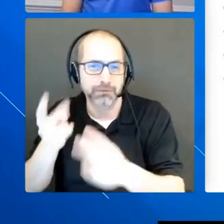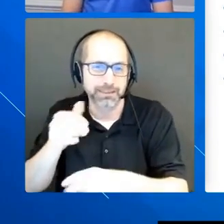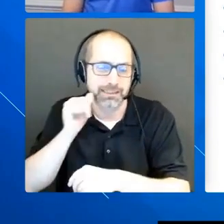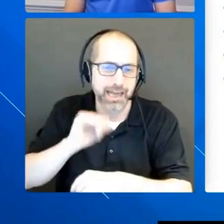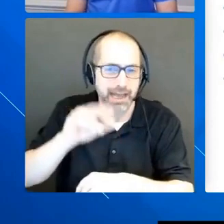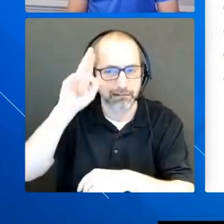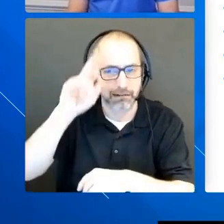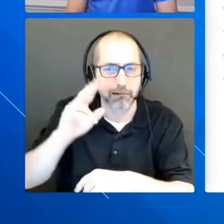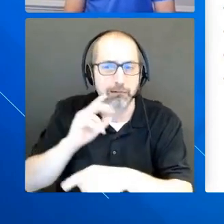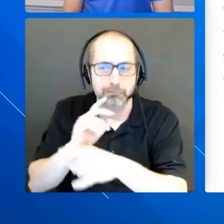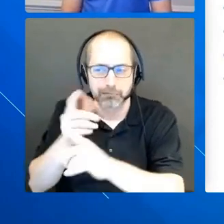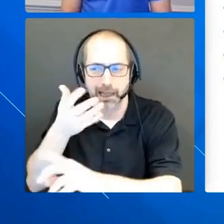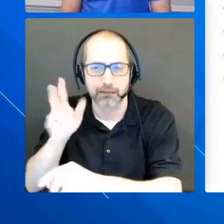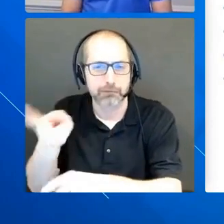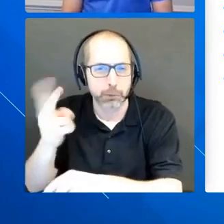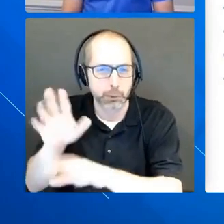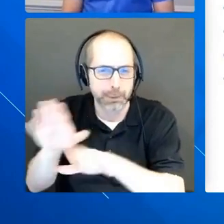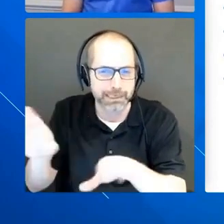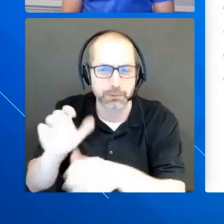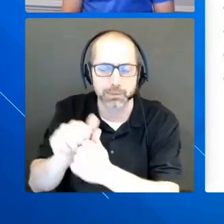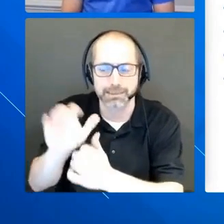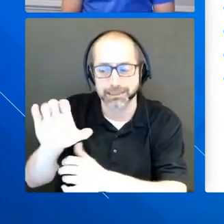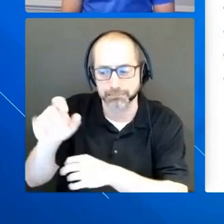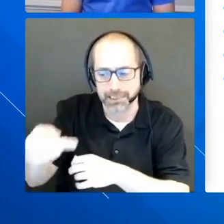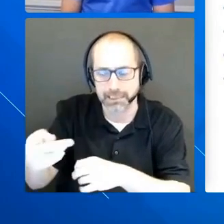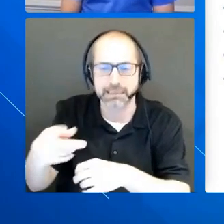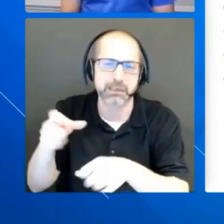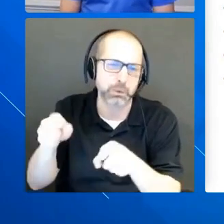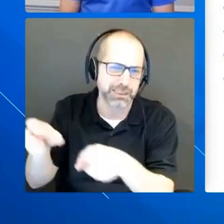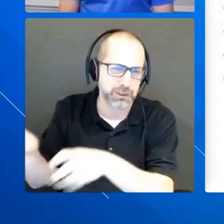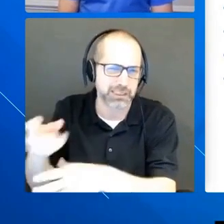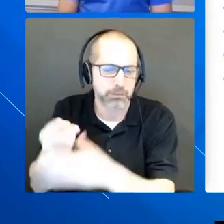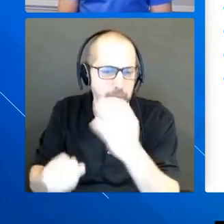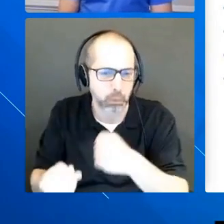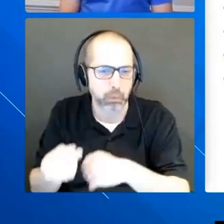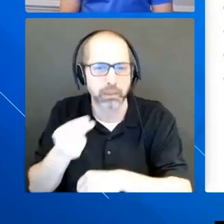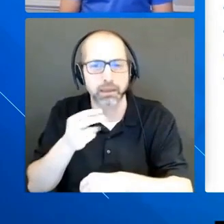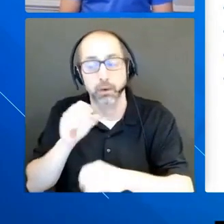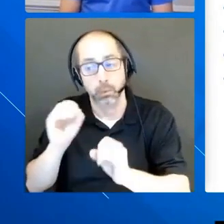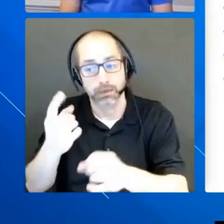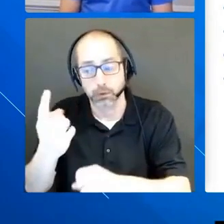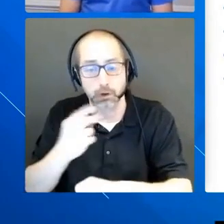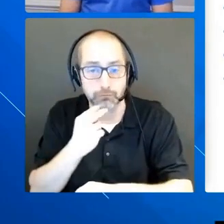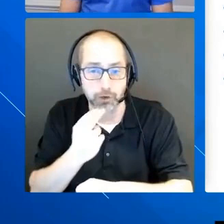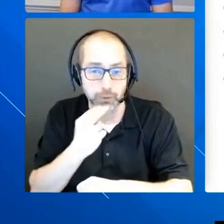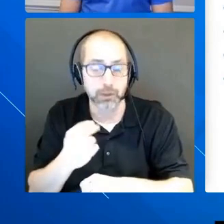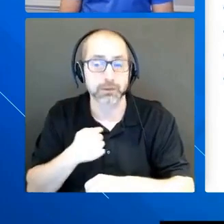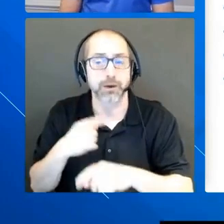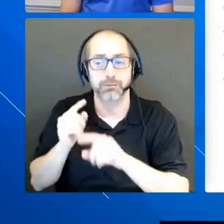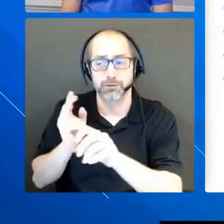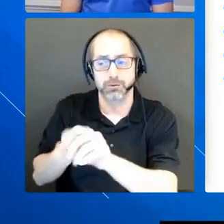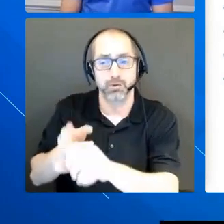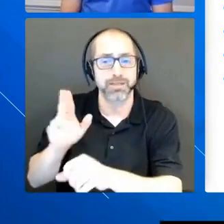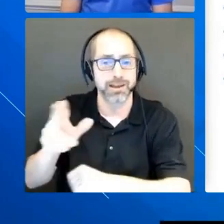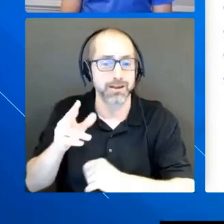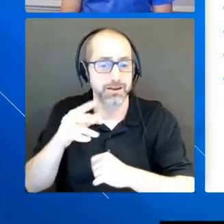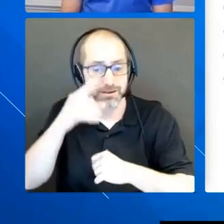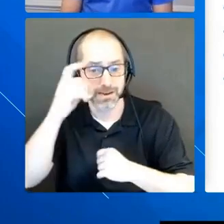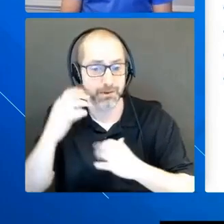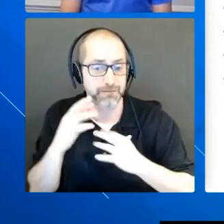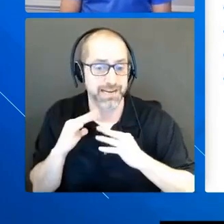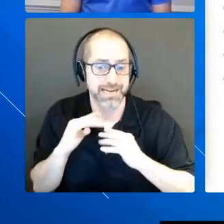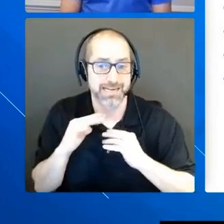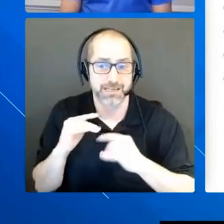of them in wheelchairs. One was nonverbal. They would bring me along to summer vacations, which was pretty much always Disney. I mean, if you think about